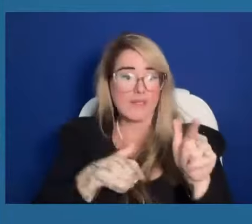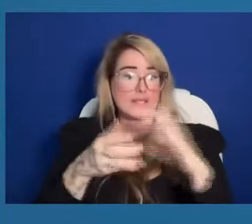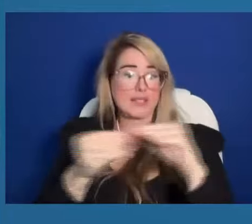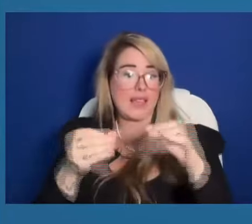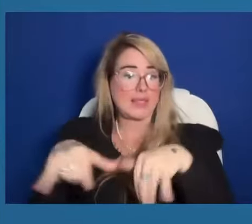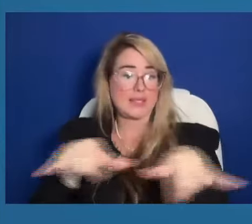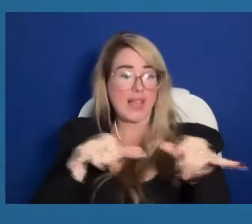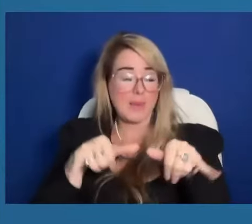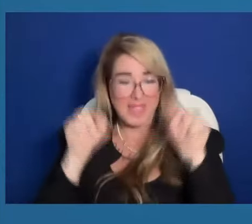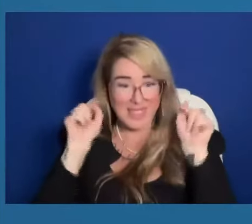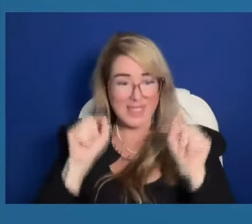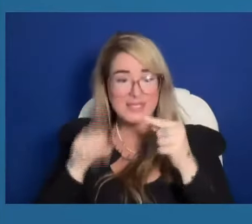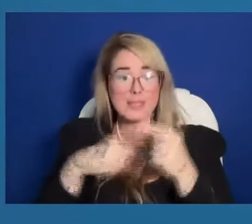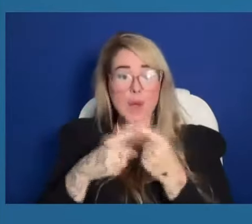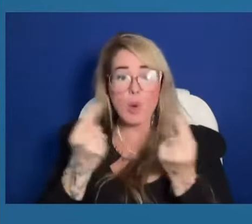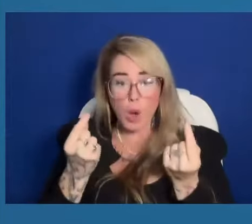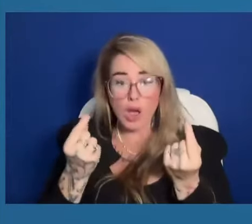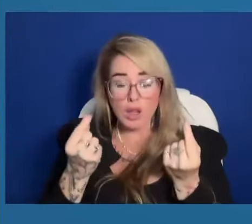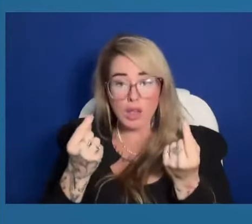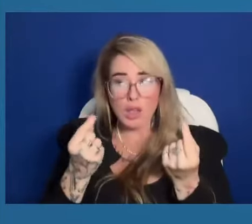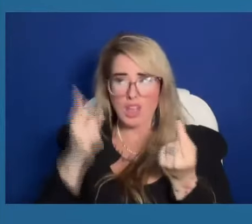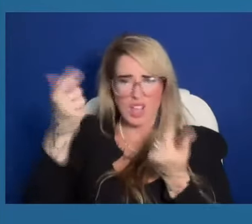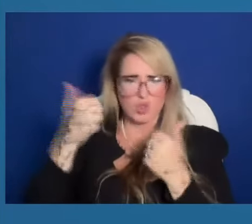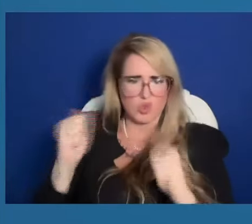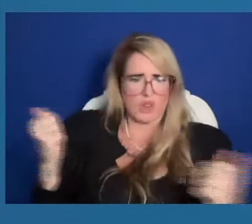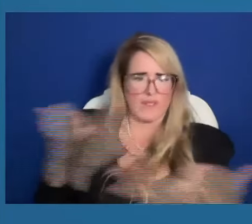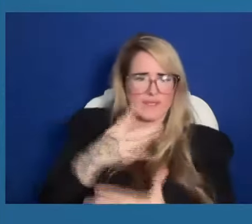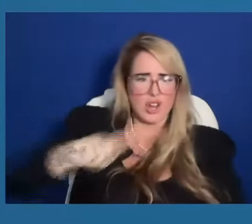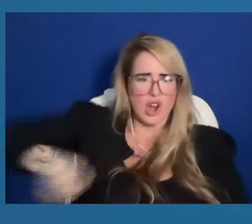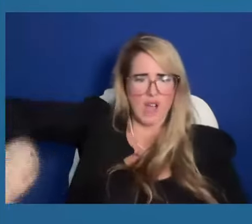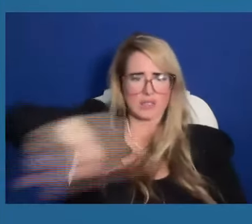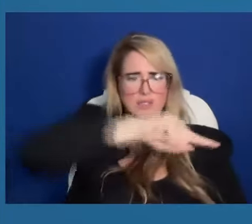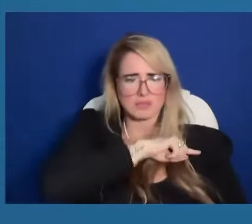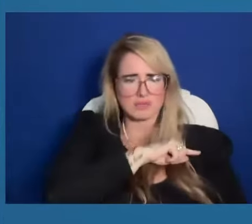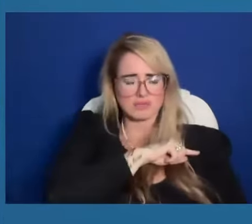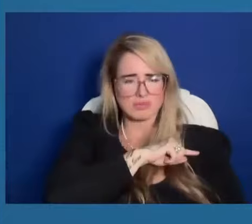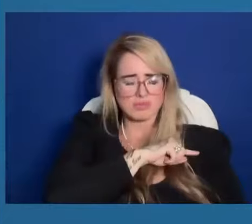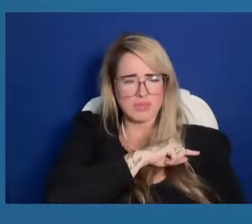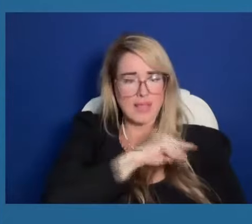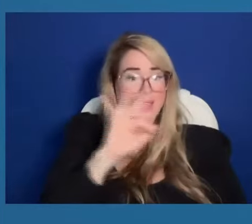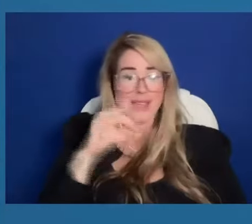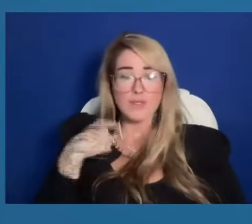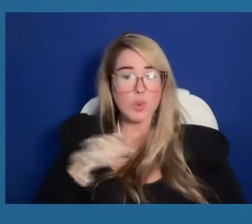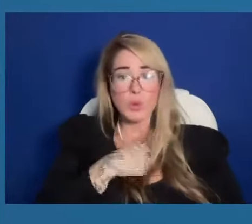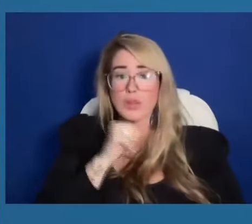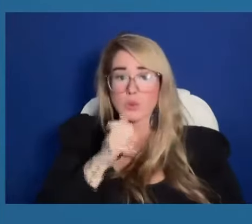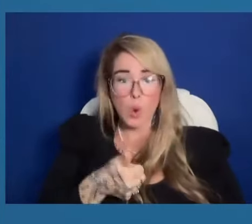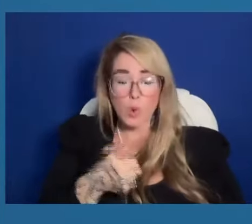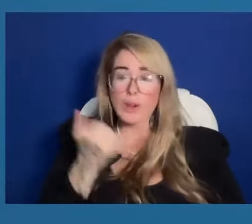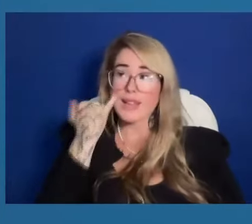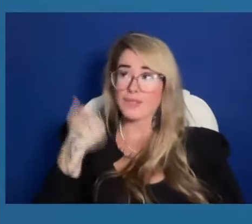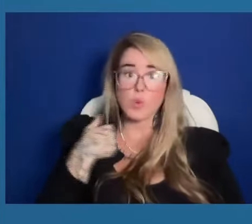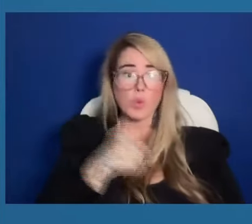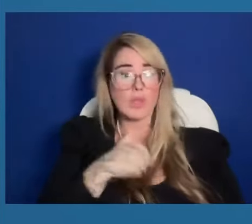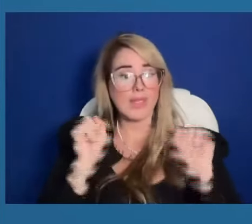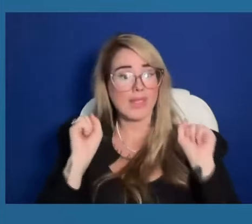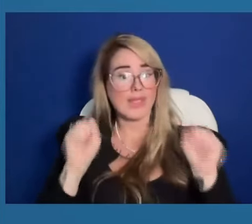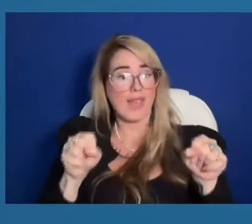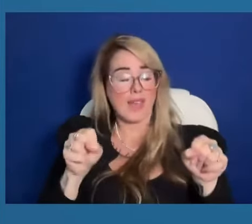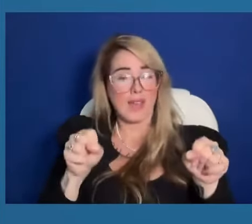This is about trying to put fear in all of us. If we can go and look